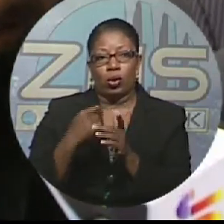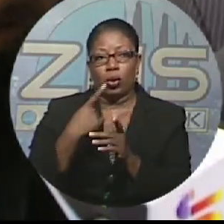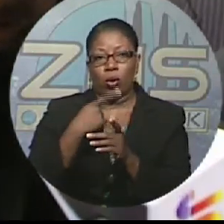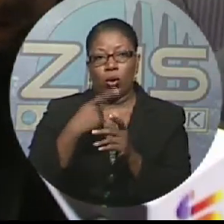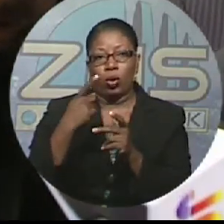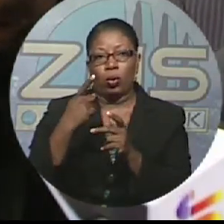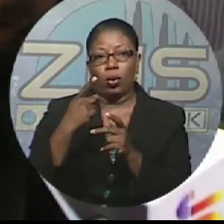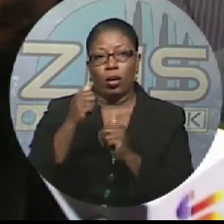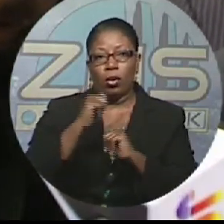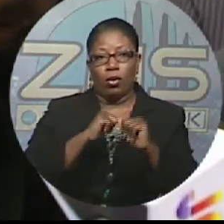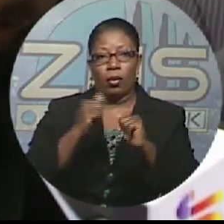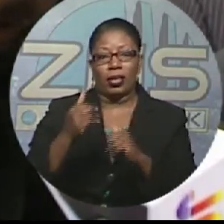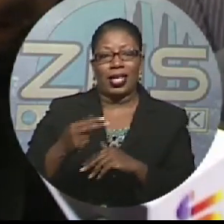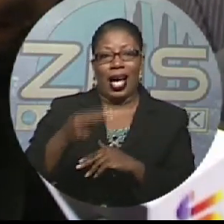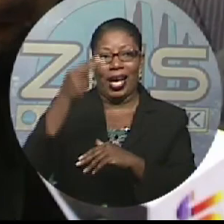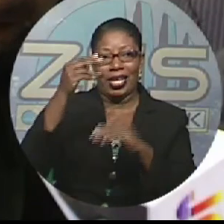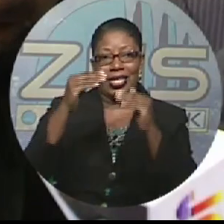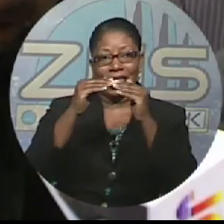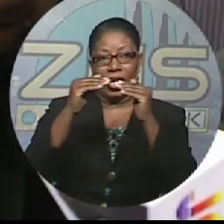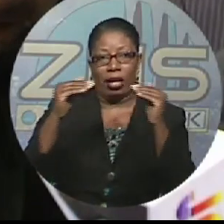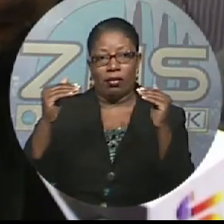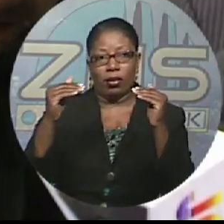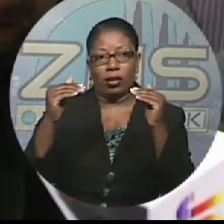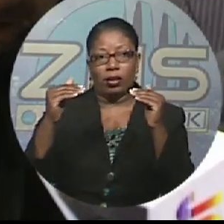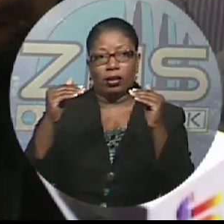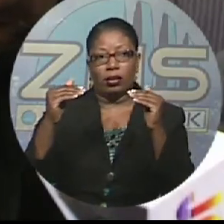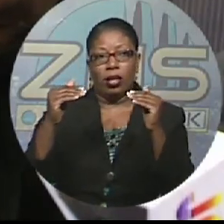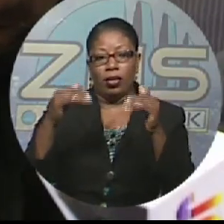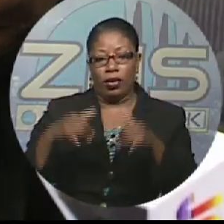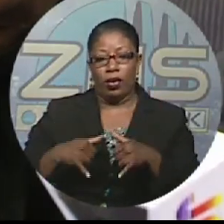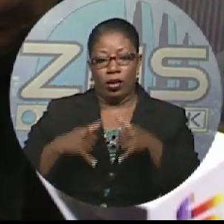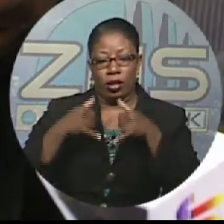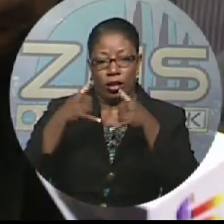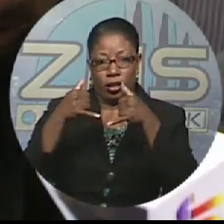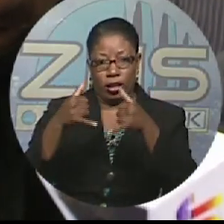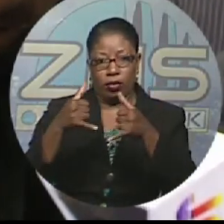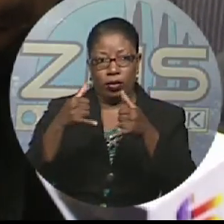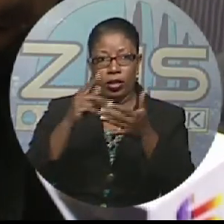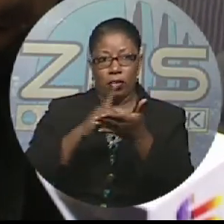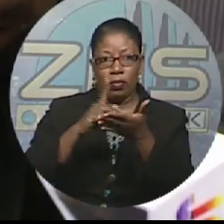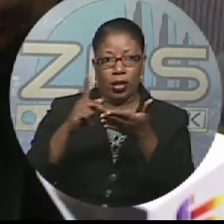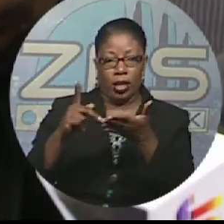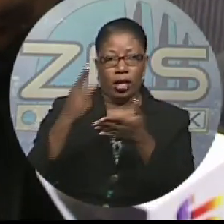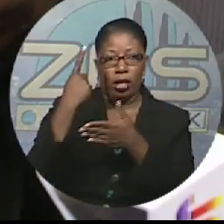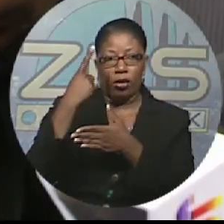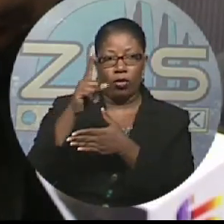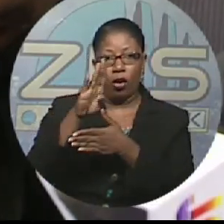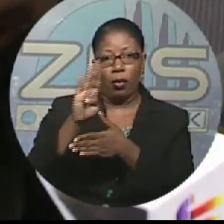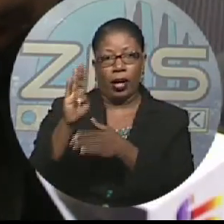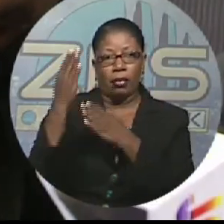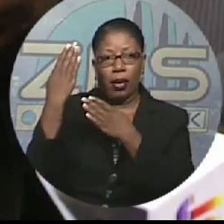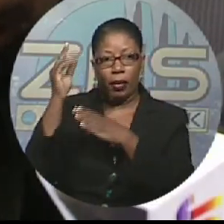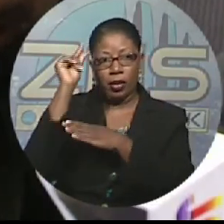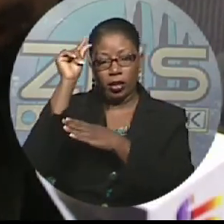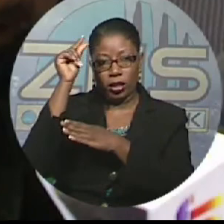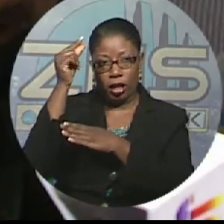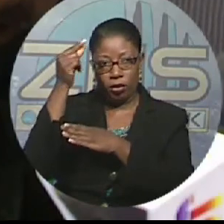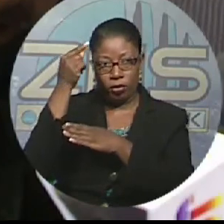at the highest level, there are prizes that are paid for by the Bahamas